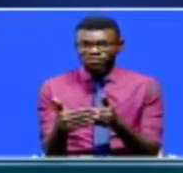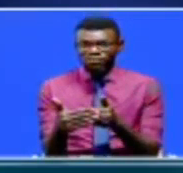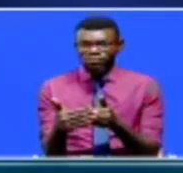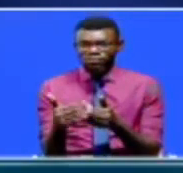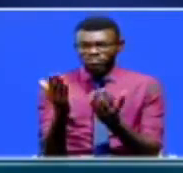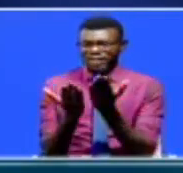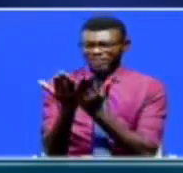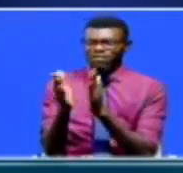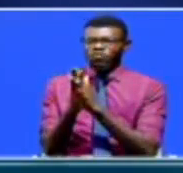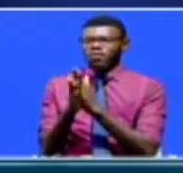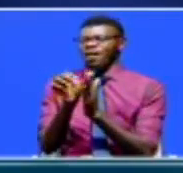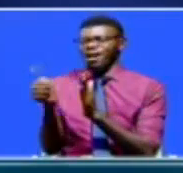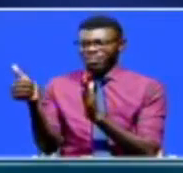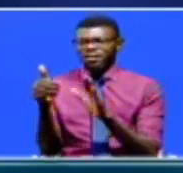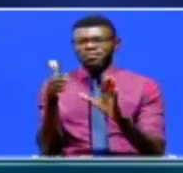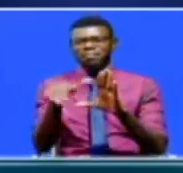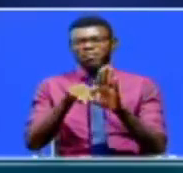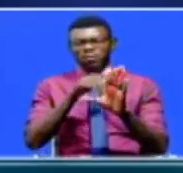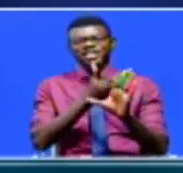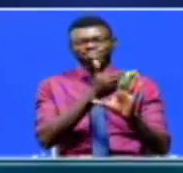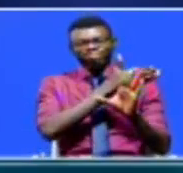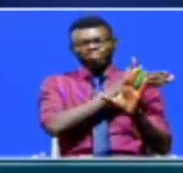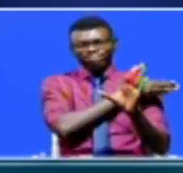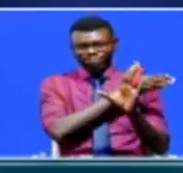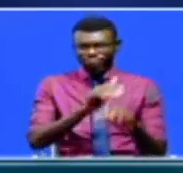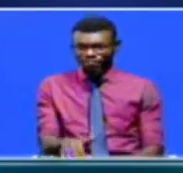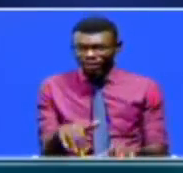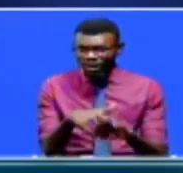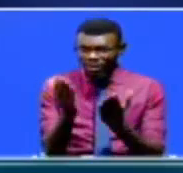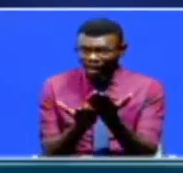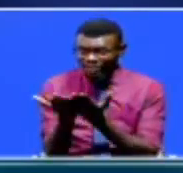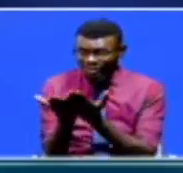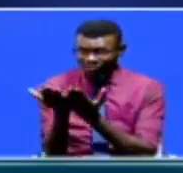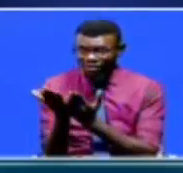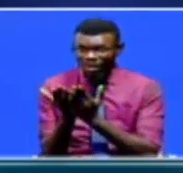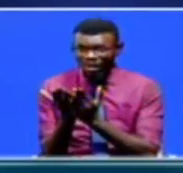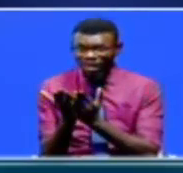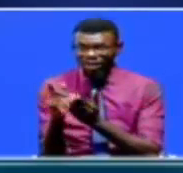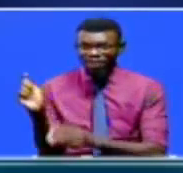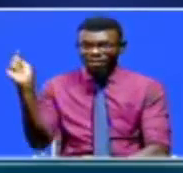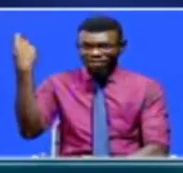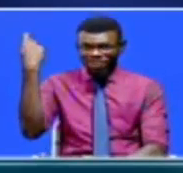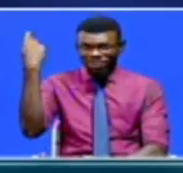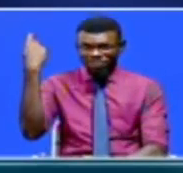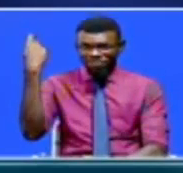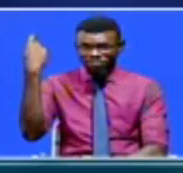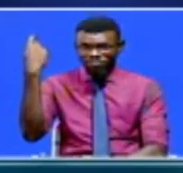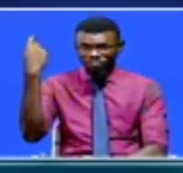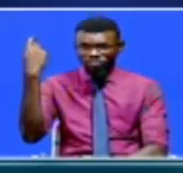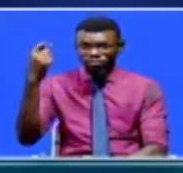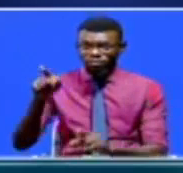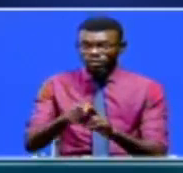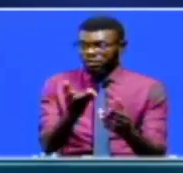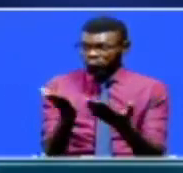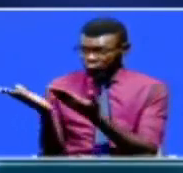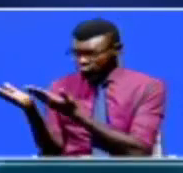with their predecessors in the service of our motherland. And for you,